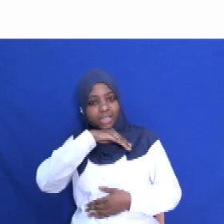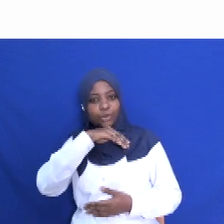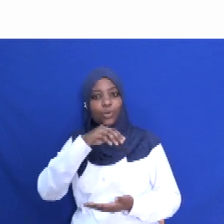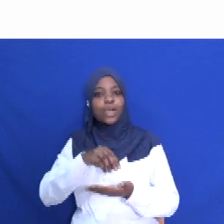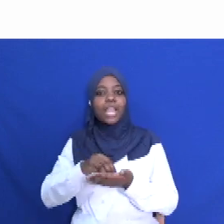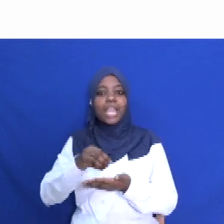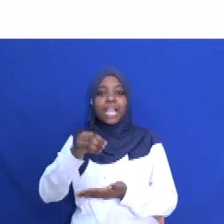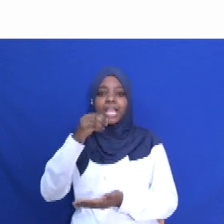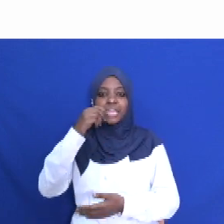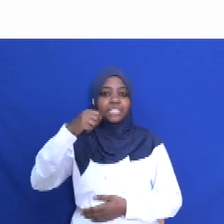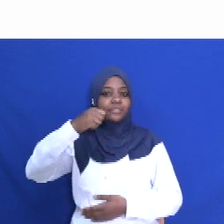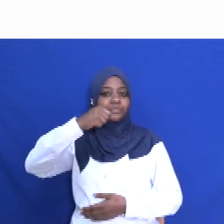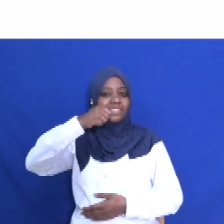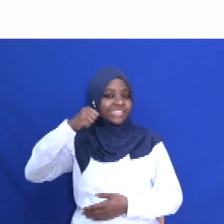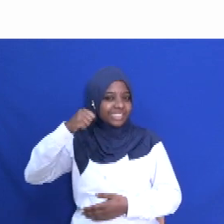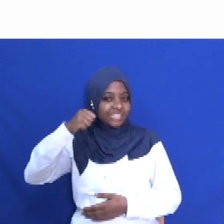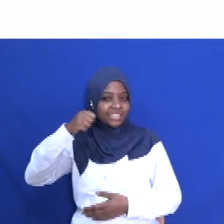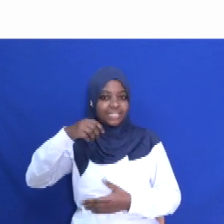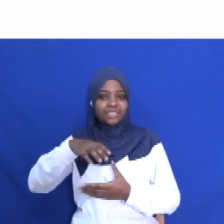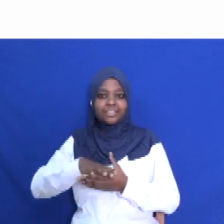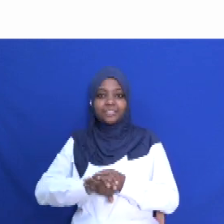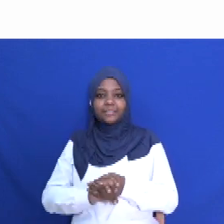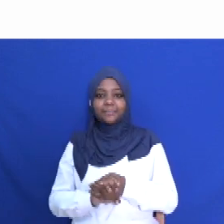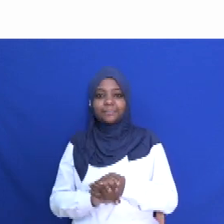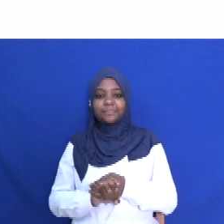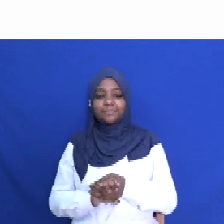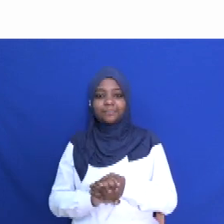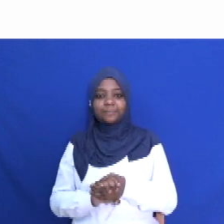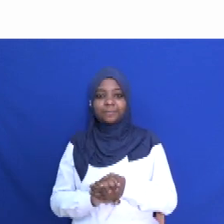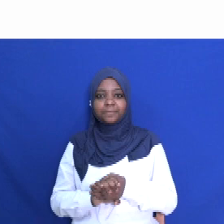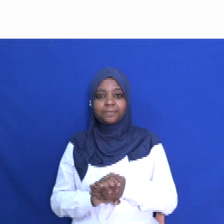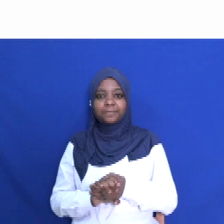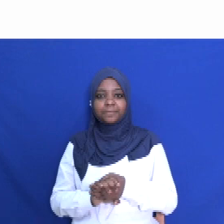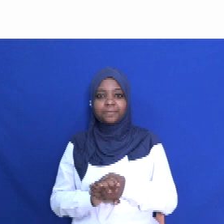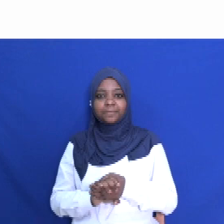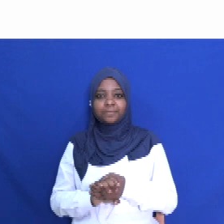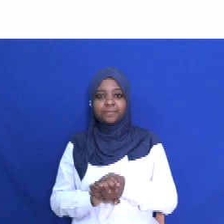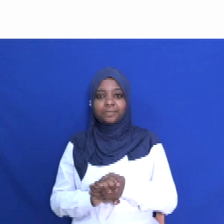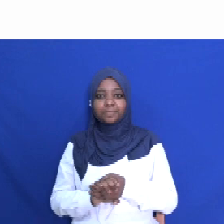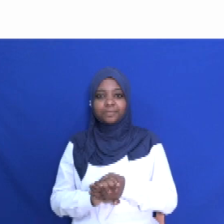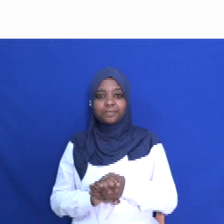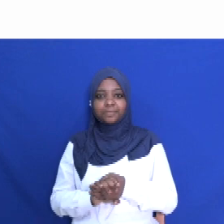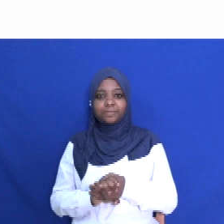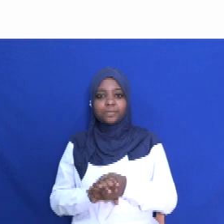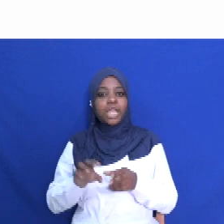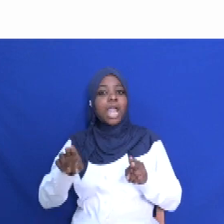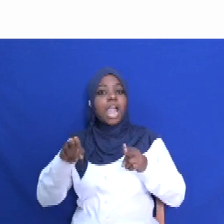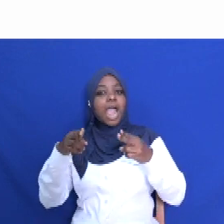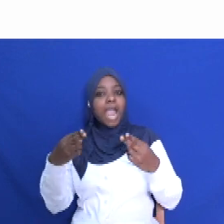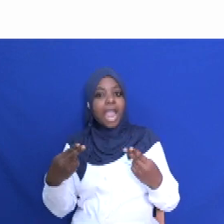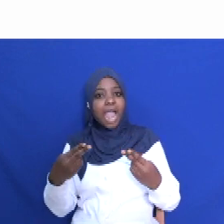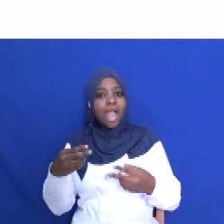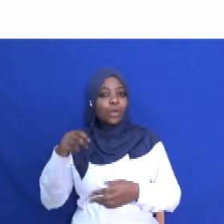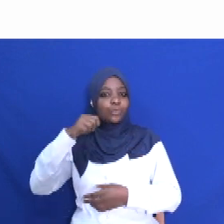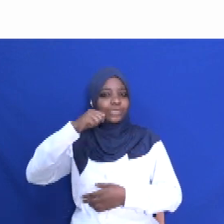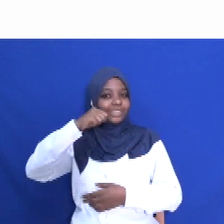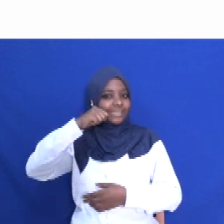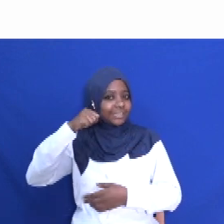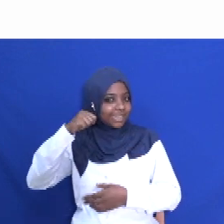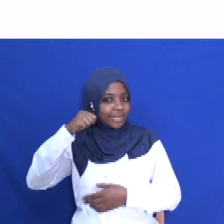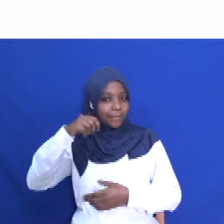Sometimes we say meat, but the dog eats flesh only. And the